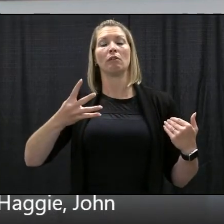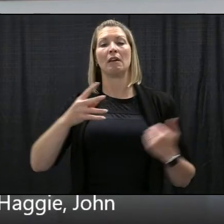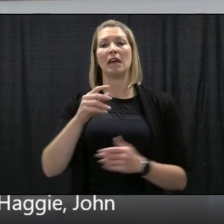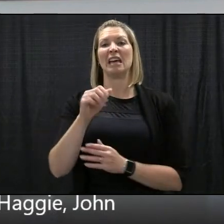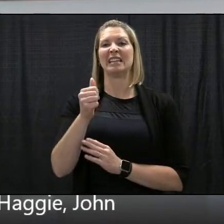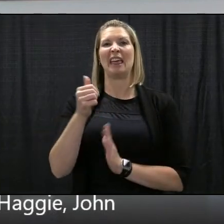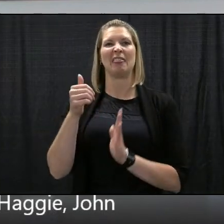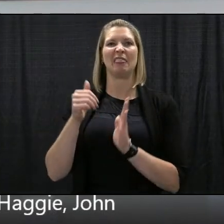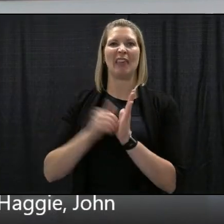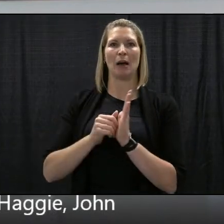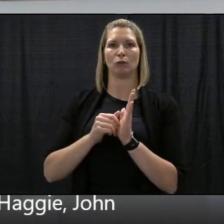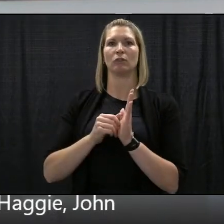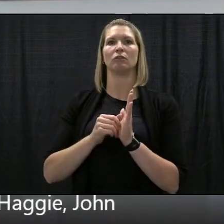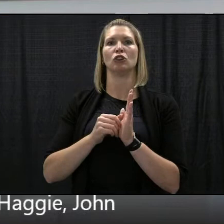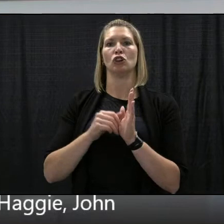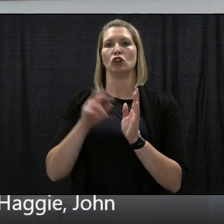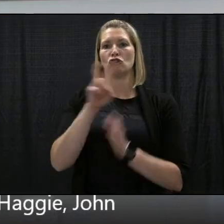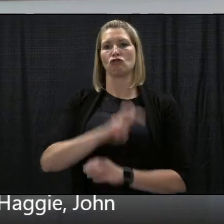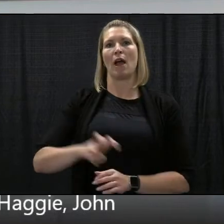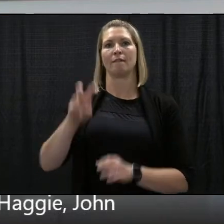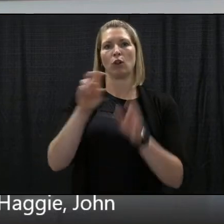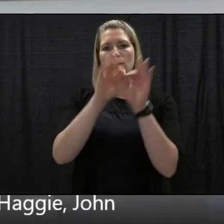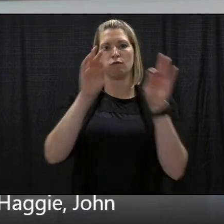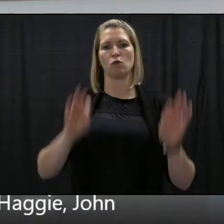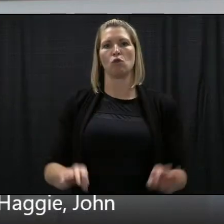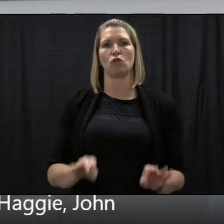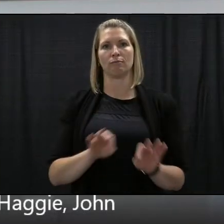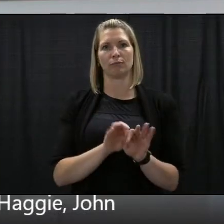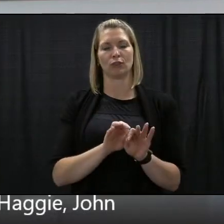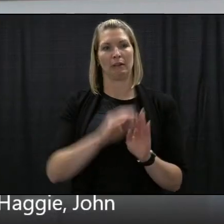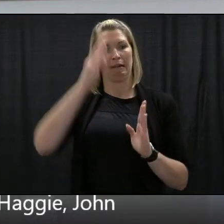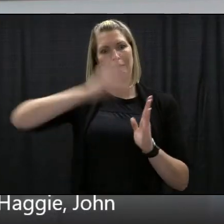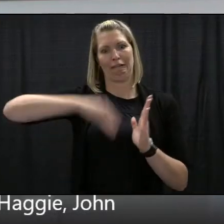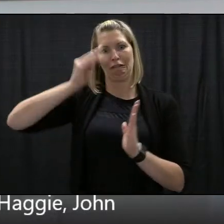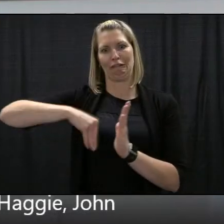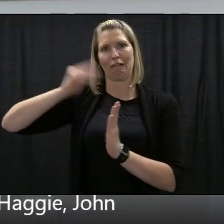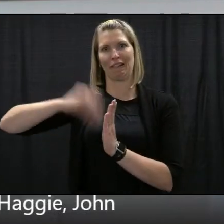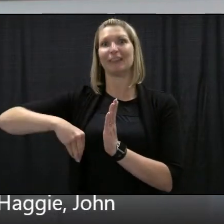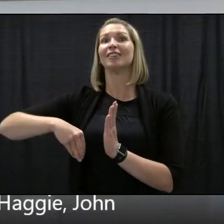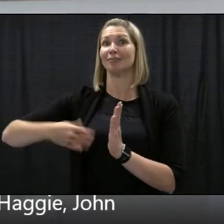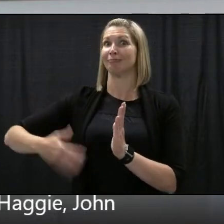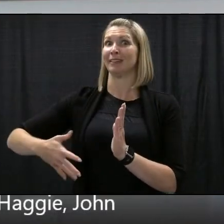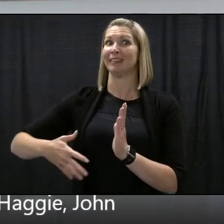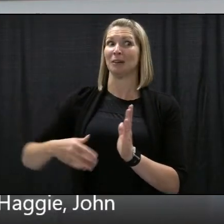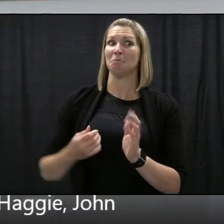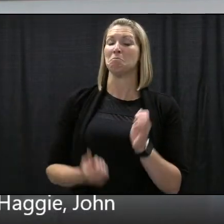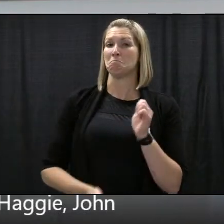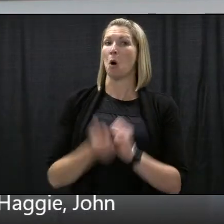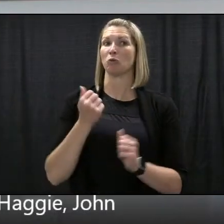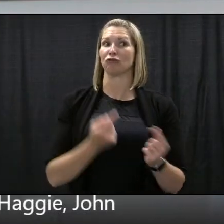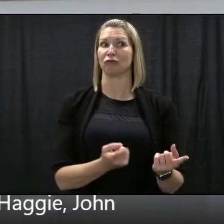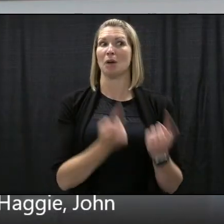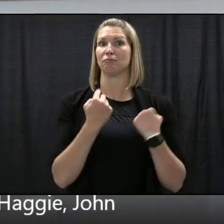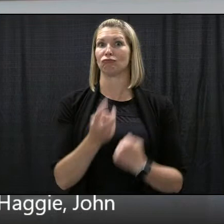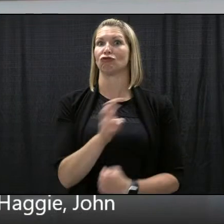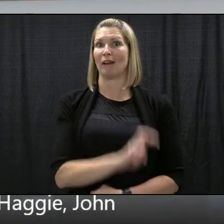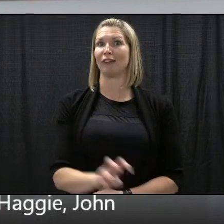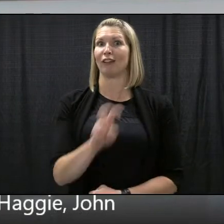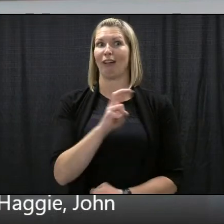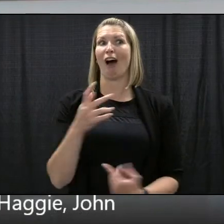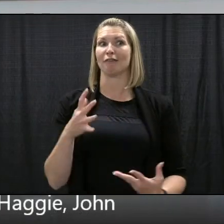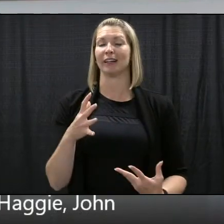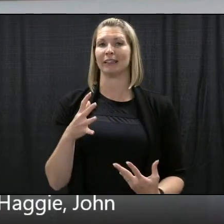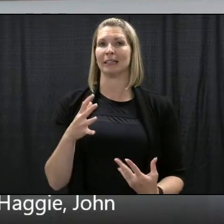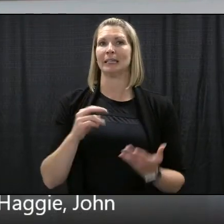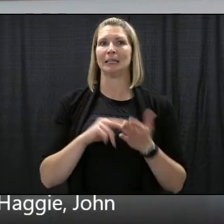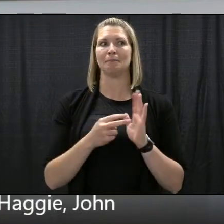travel forms completed. Presume by now most of those people would have arrived within the province. We're certainly